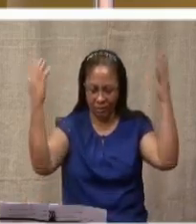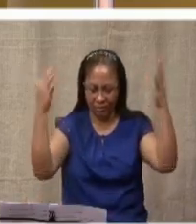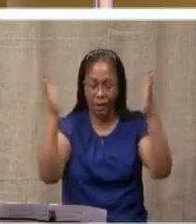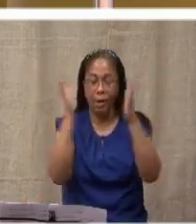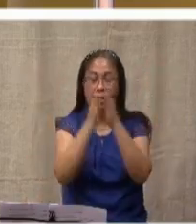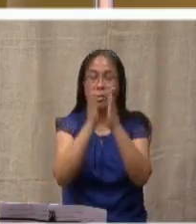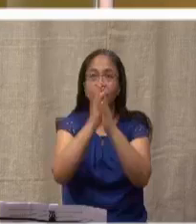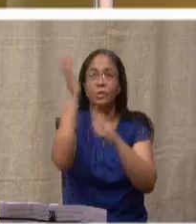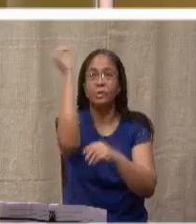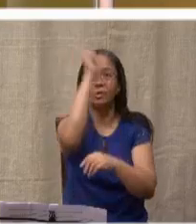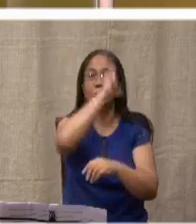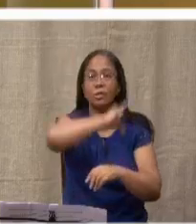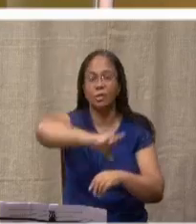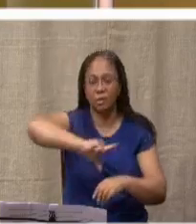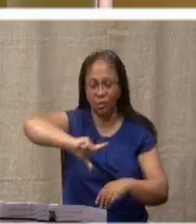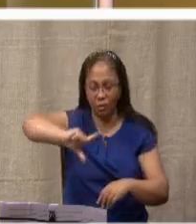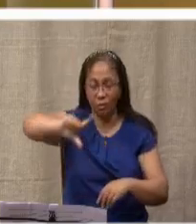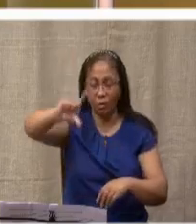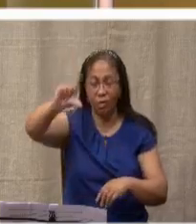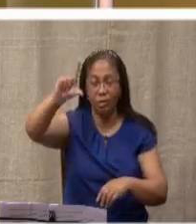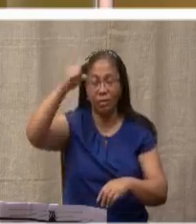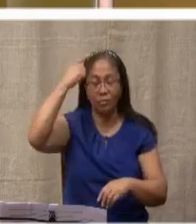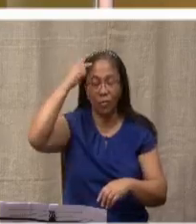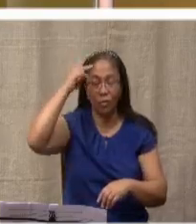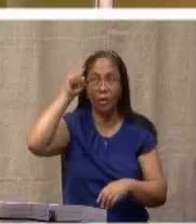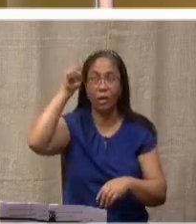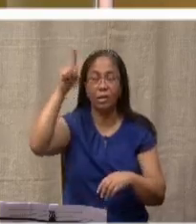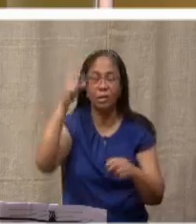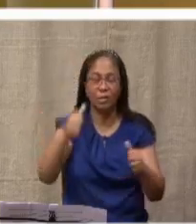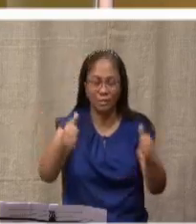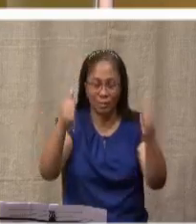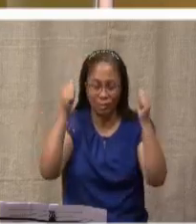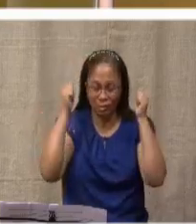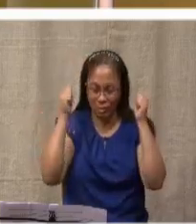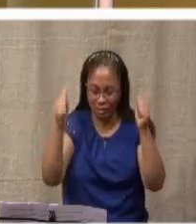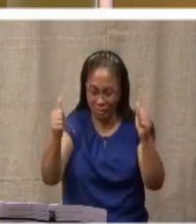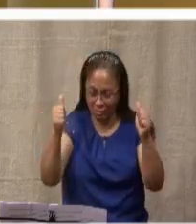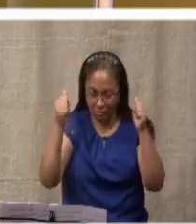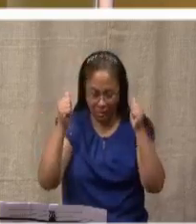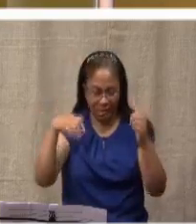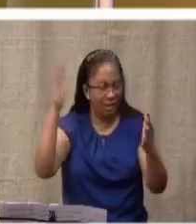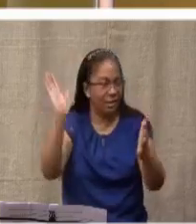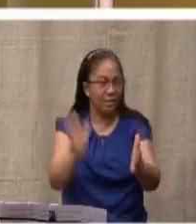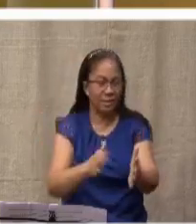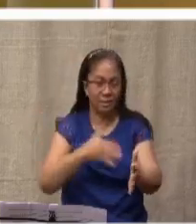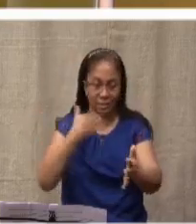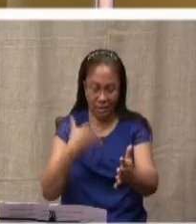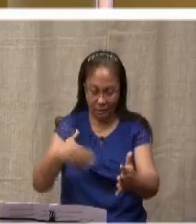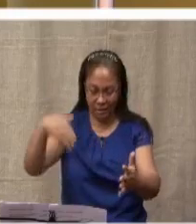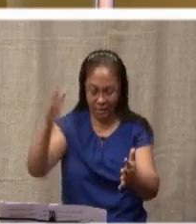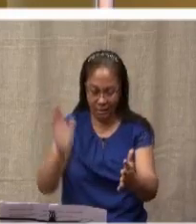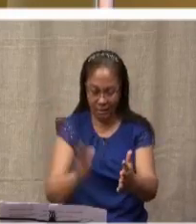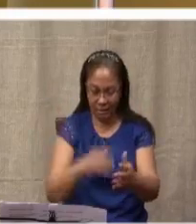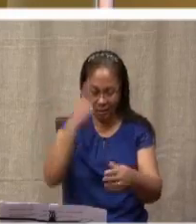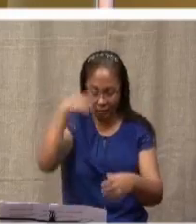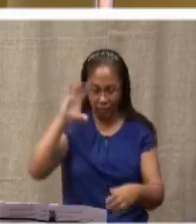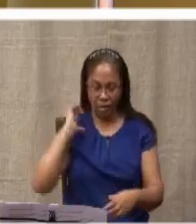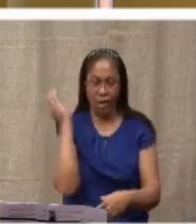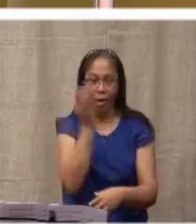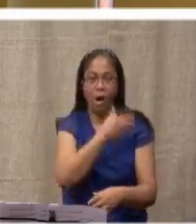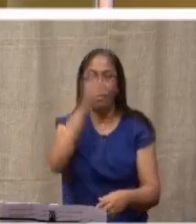praise the lord for his gold sing to god for